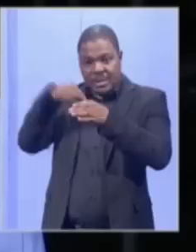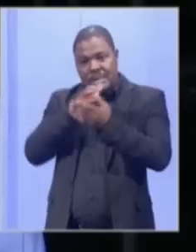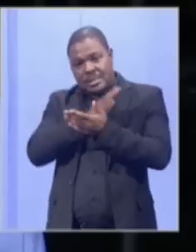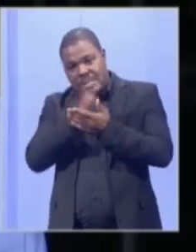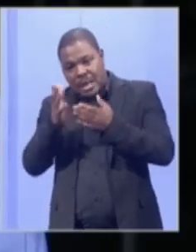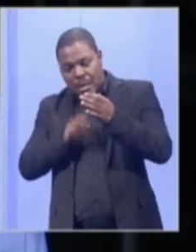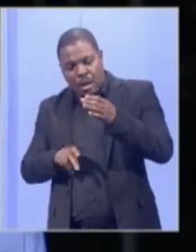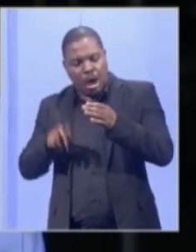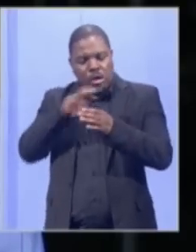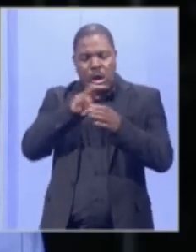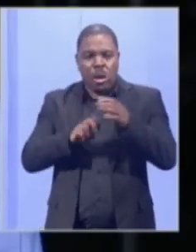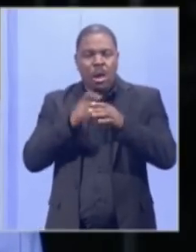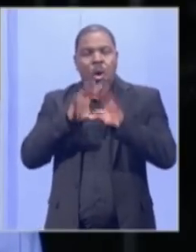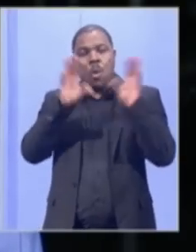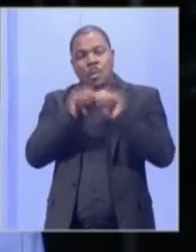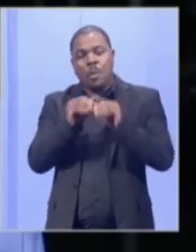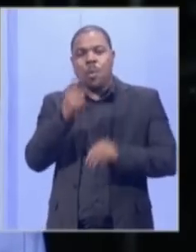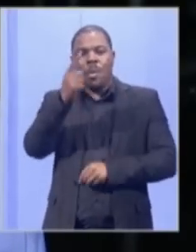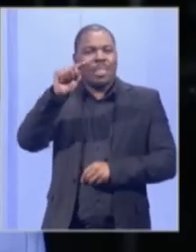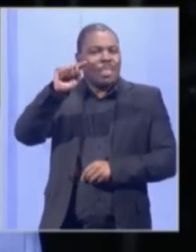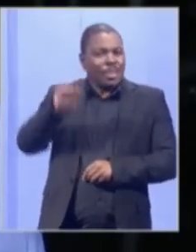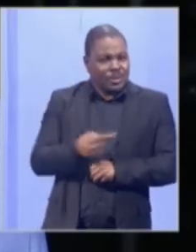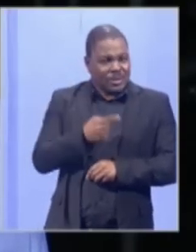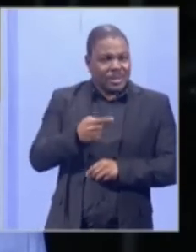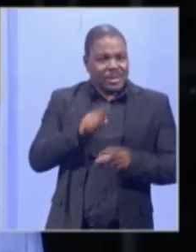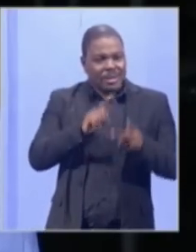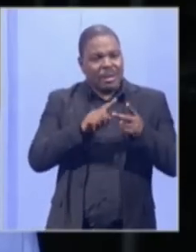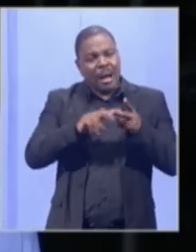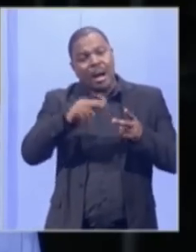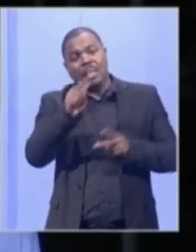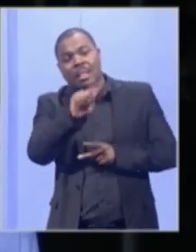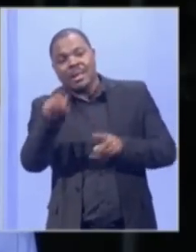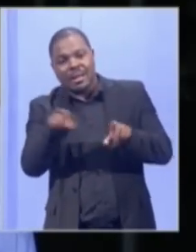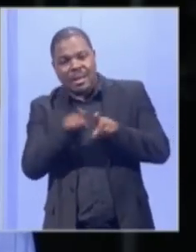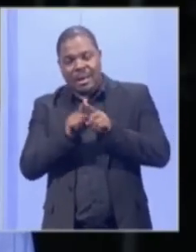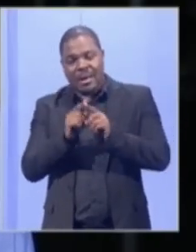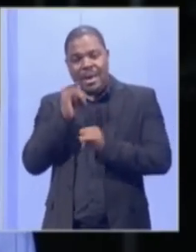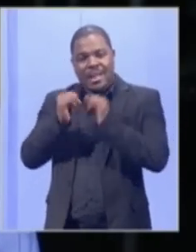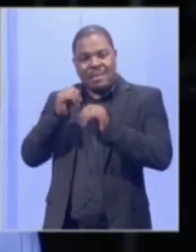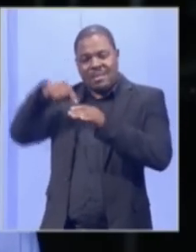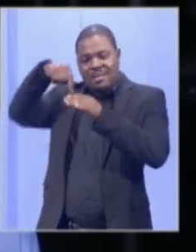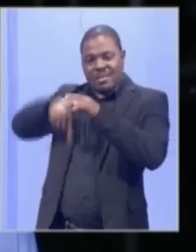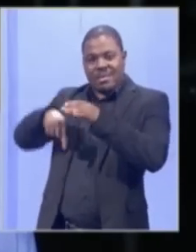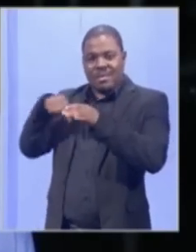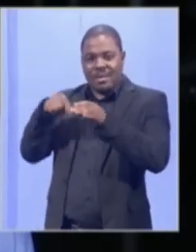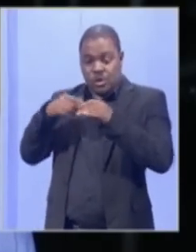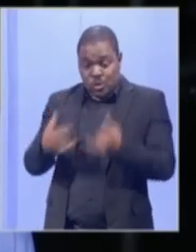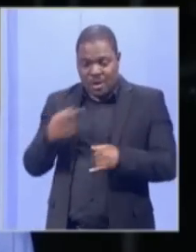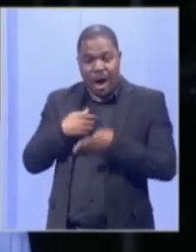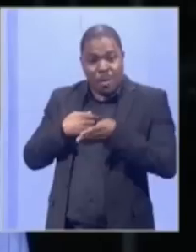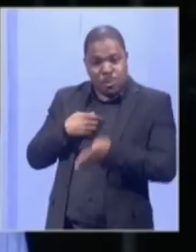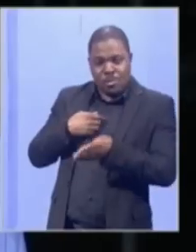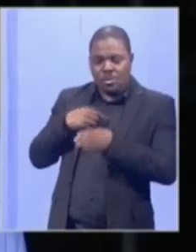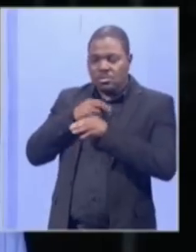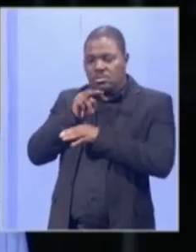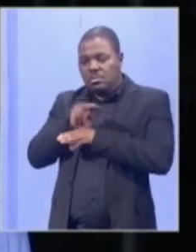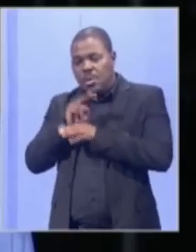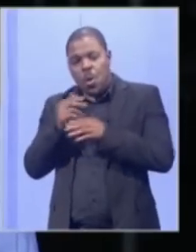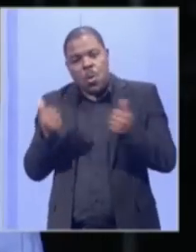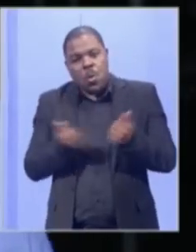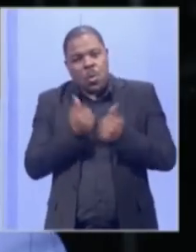mo molaong ba feta mme re bona jaanong ntlha e kete ya le kwa di-shafting tse dingwe jaaka ke bua ka one shaft 11 e le gore re tlhotse kwa gone gompieno mo le gore setse go